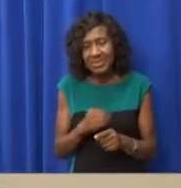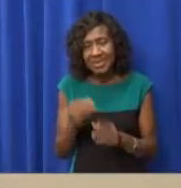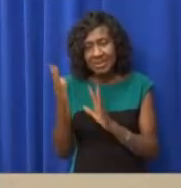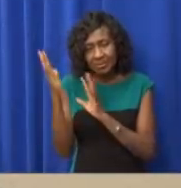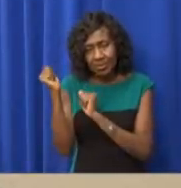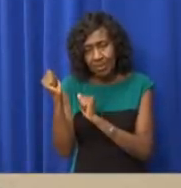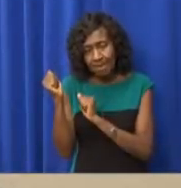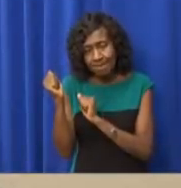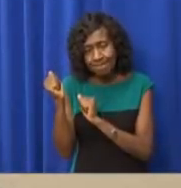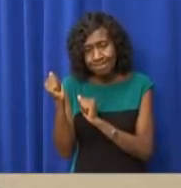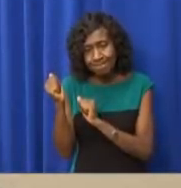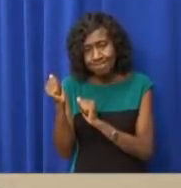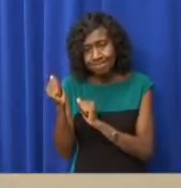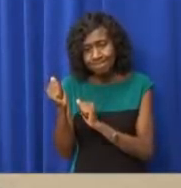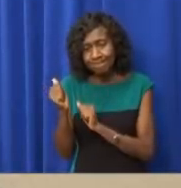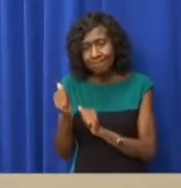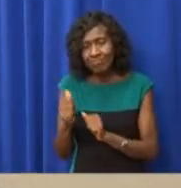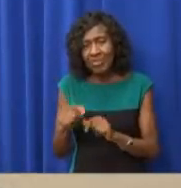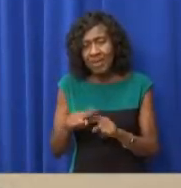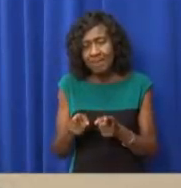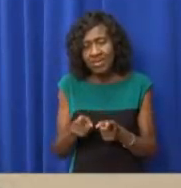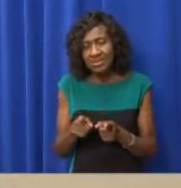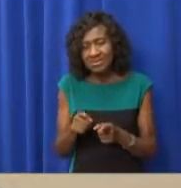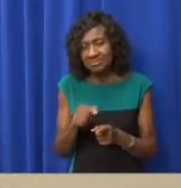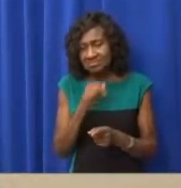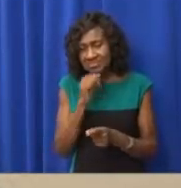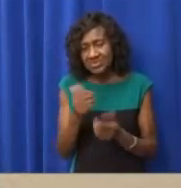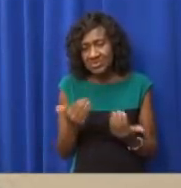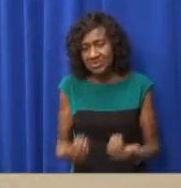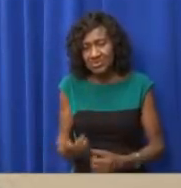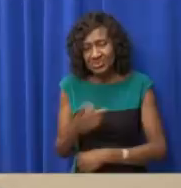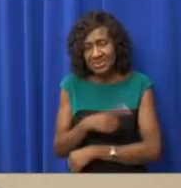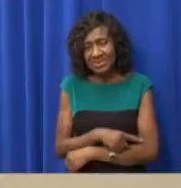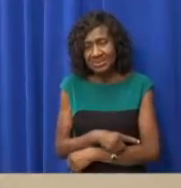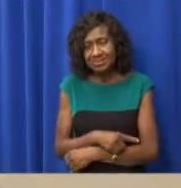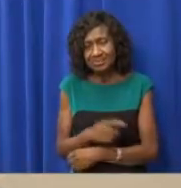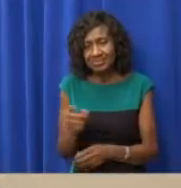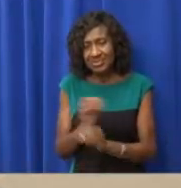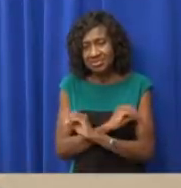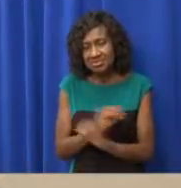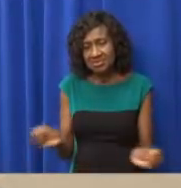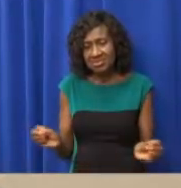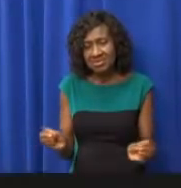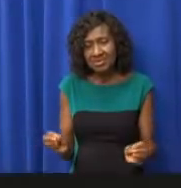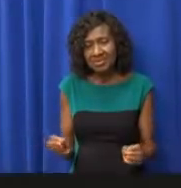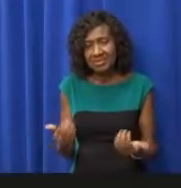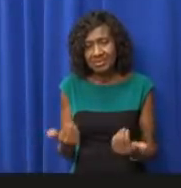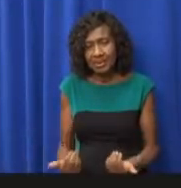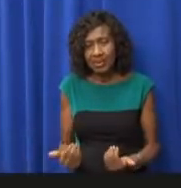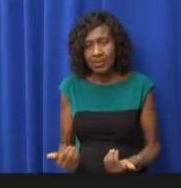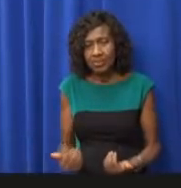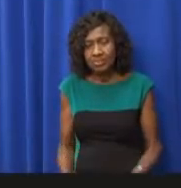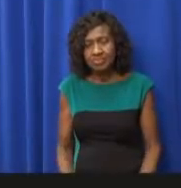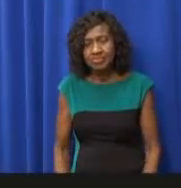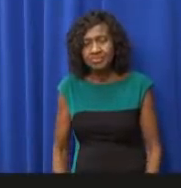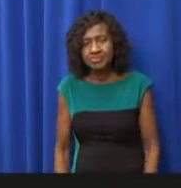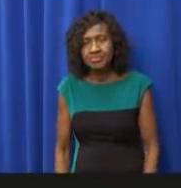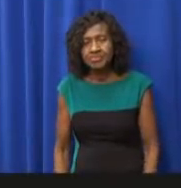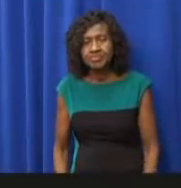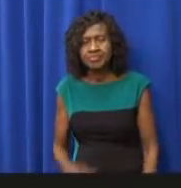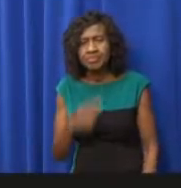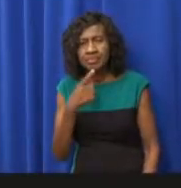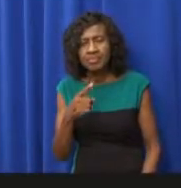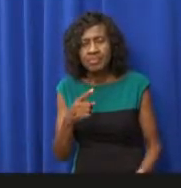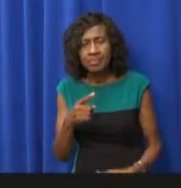But again, as of today, there is no agreement. Thank you very much, sir. And then I think it was a couple of years ago,